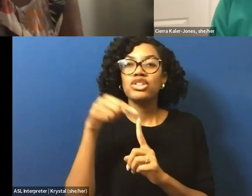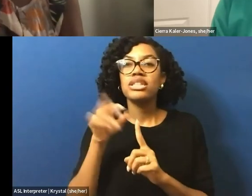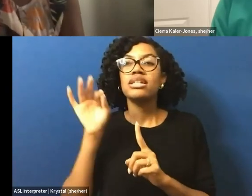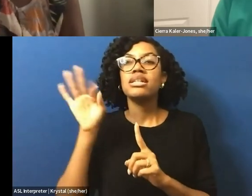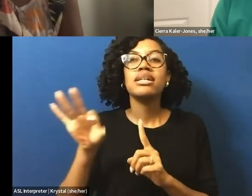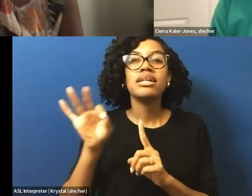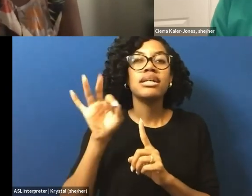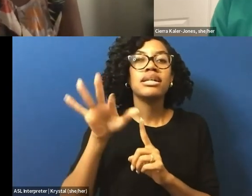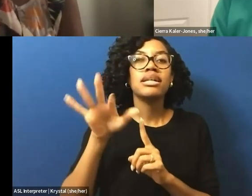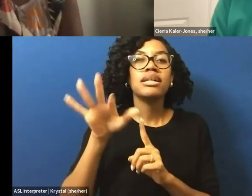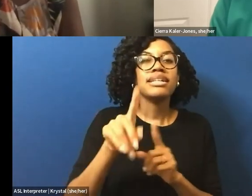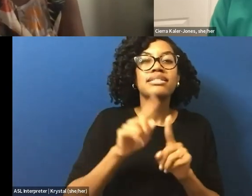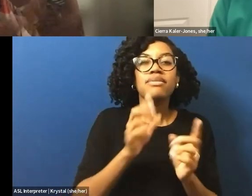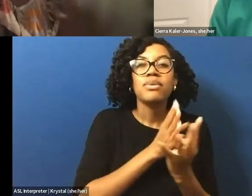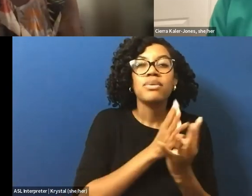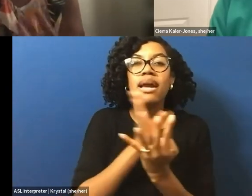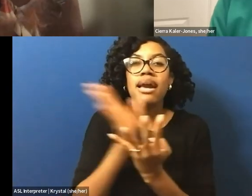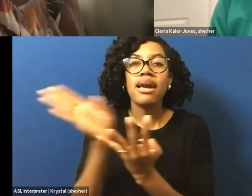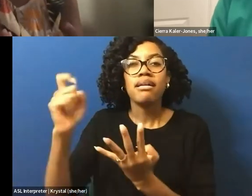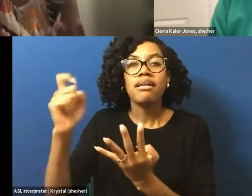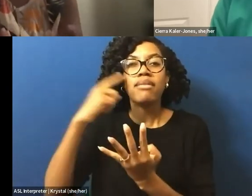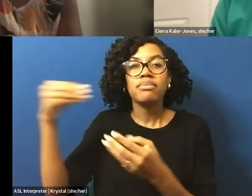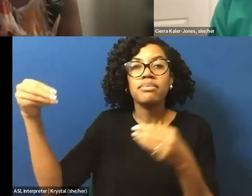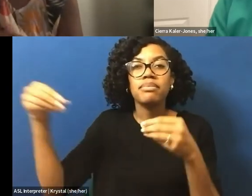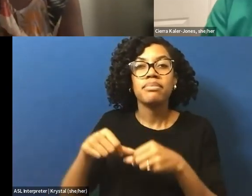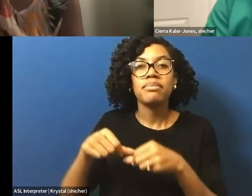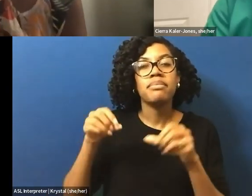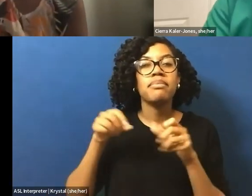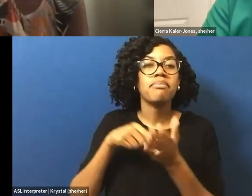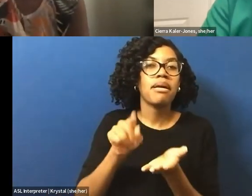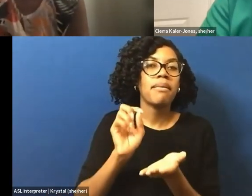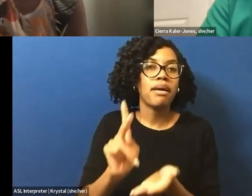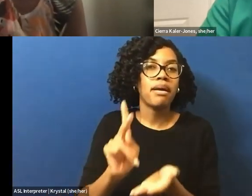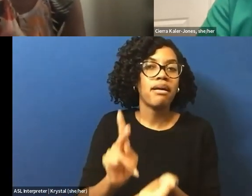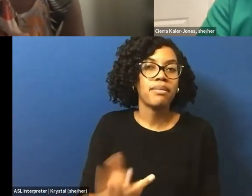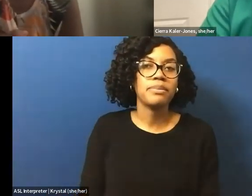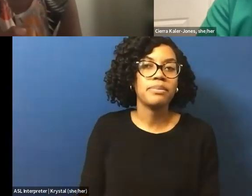of all of those different ways of thinking about this.